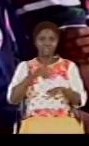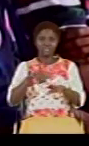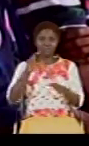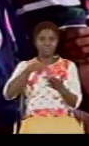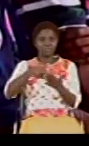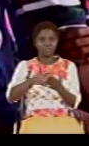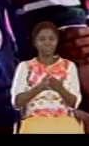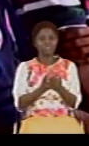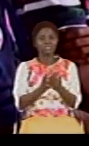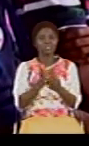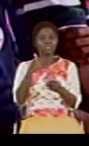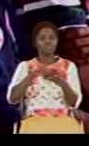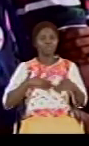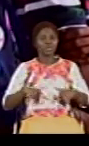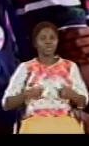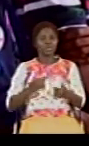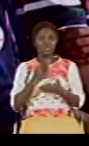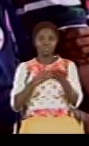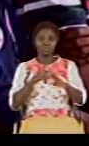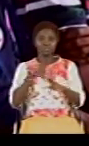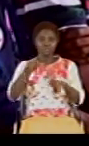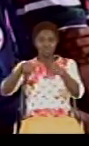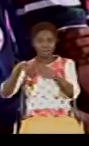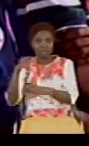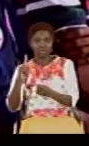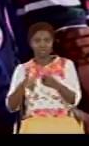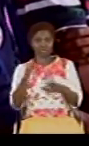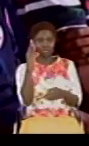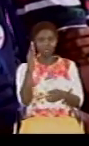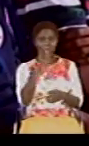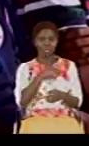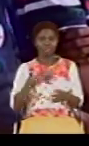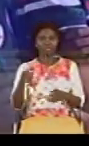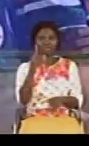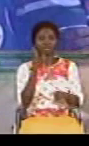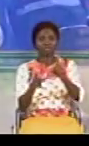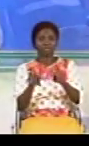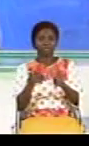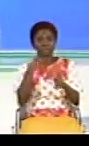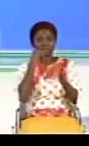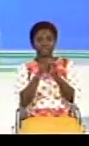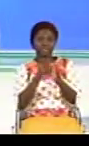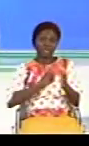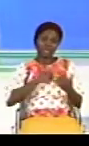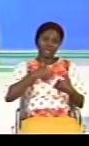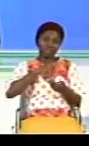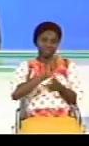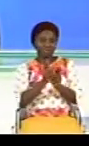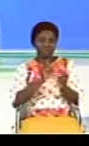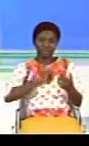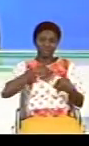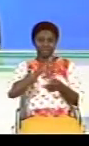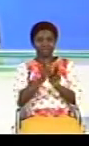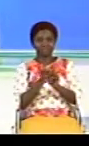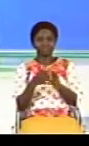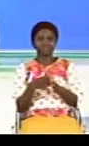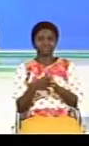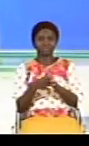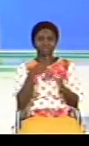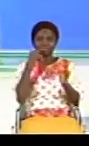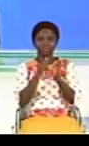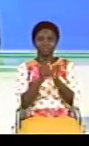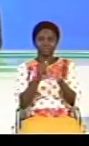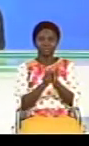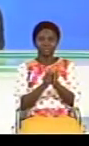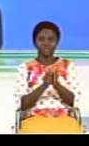preach, and those people will preach to you and say, I repent, say you are a sinner, I'm a sinner. Say, I turn away from my sin, I